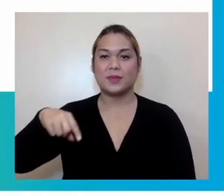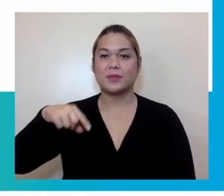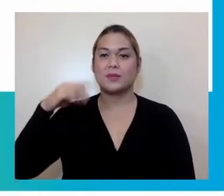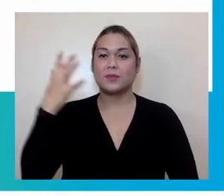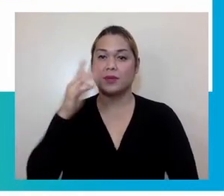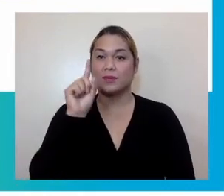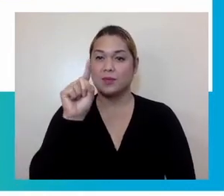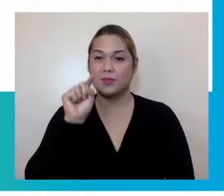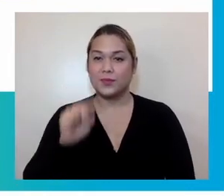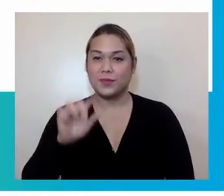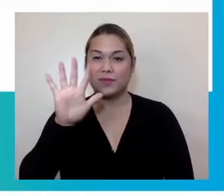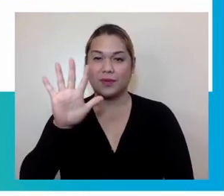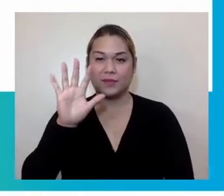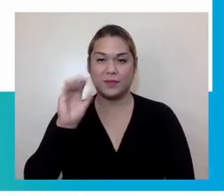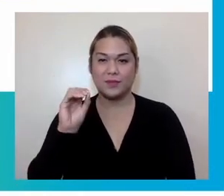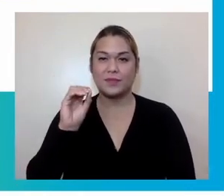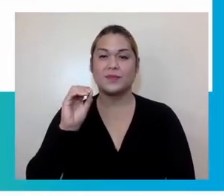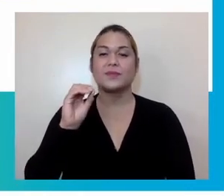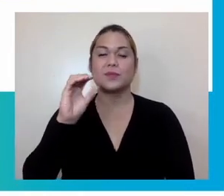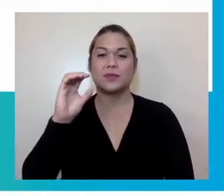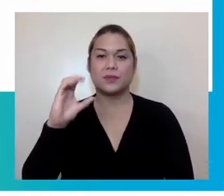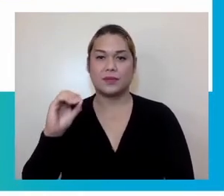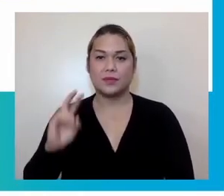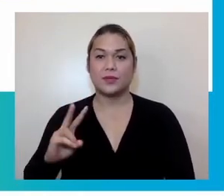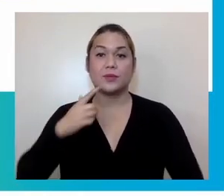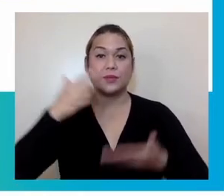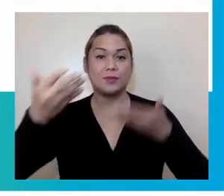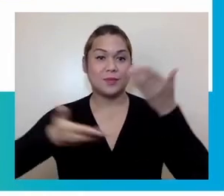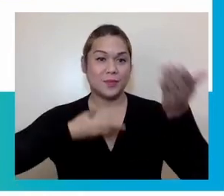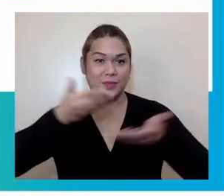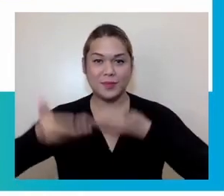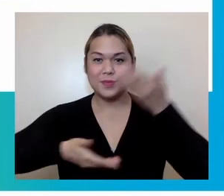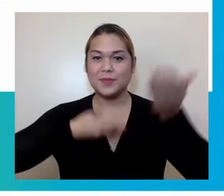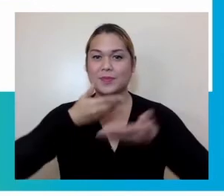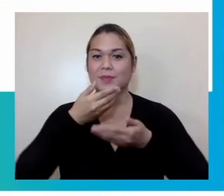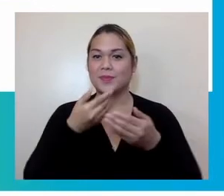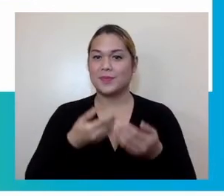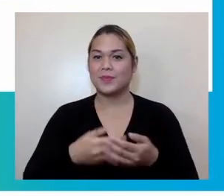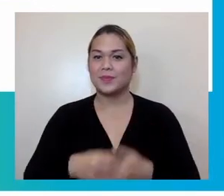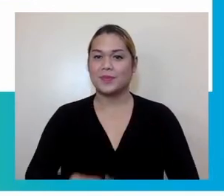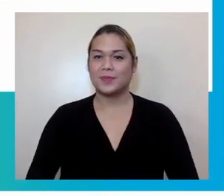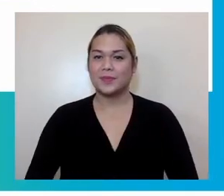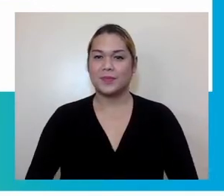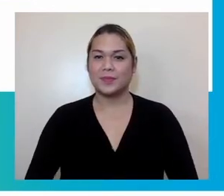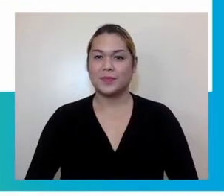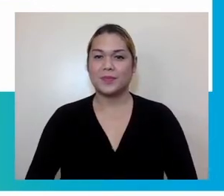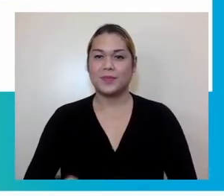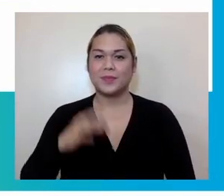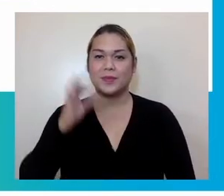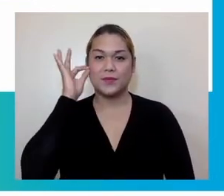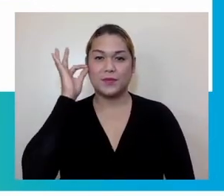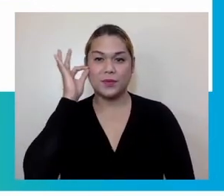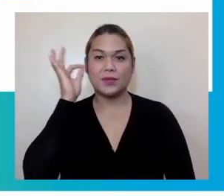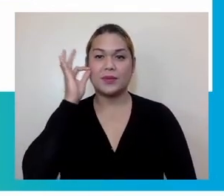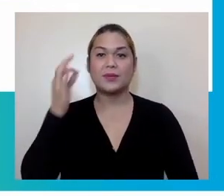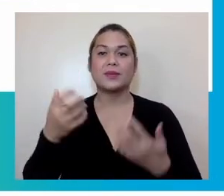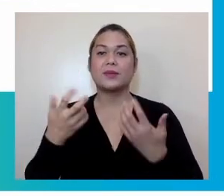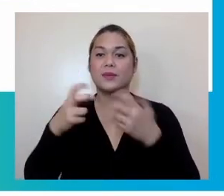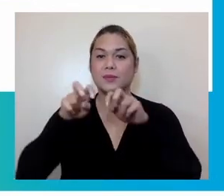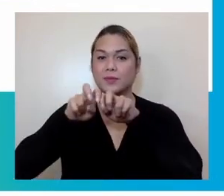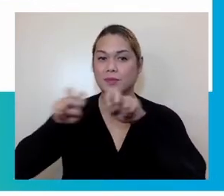welcome to our panelists, to Mr. Roger Fisher, and to everyone joining live and watching the live stream on